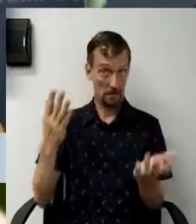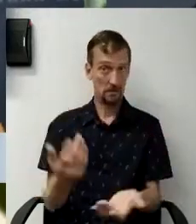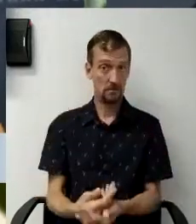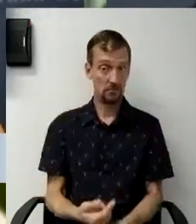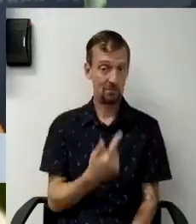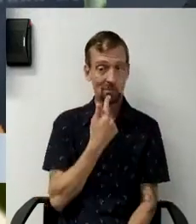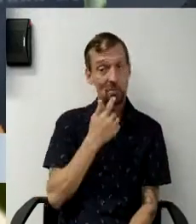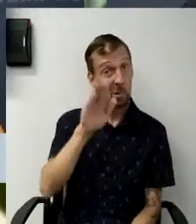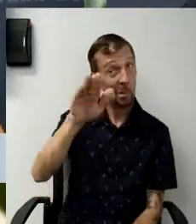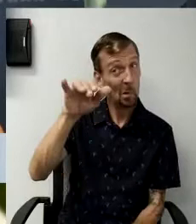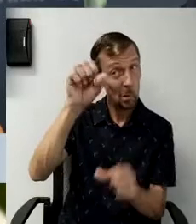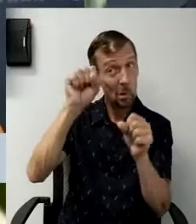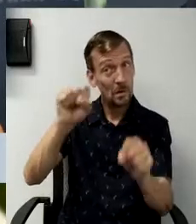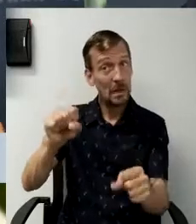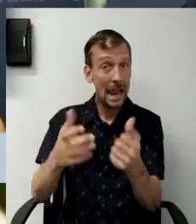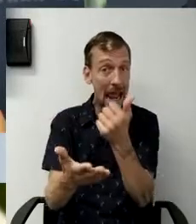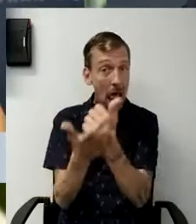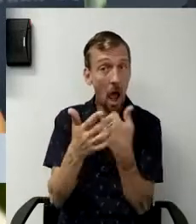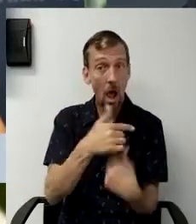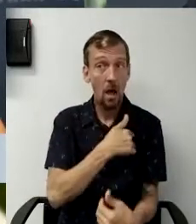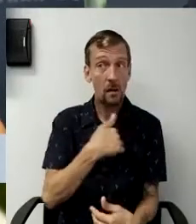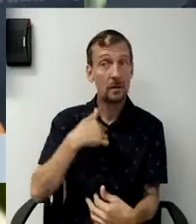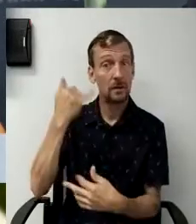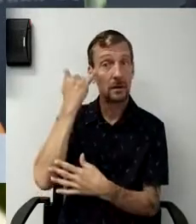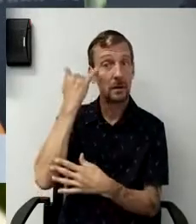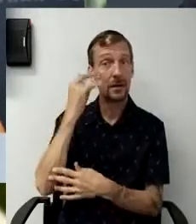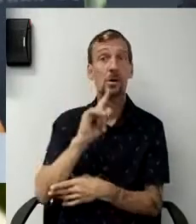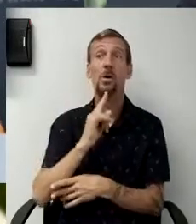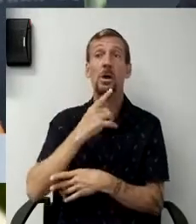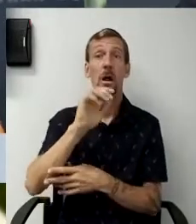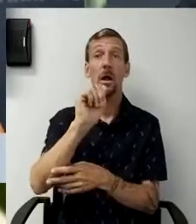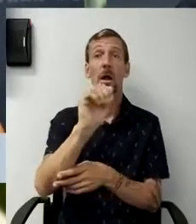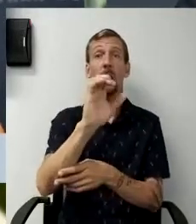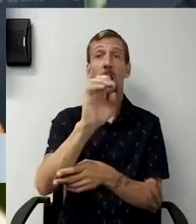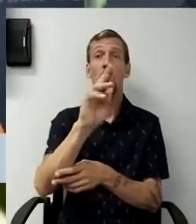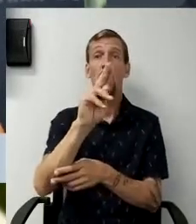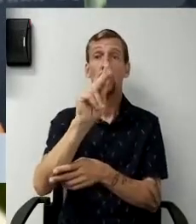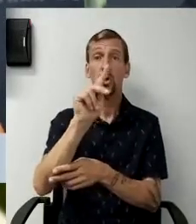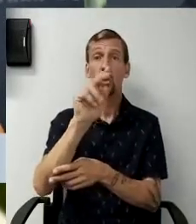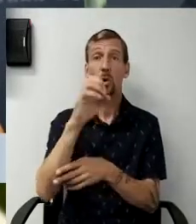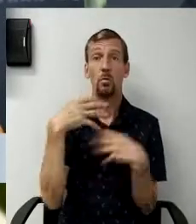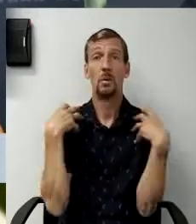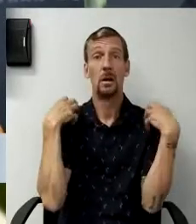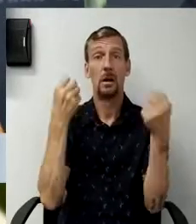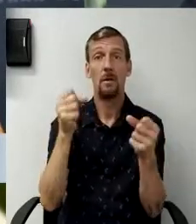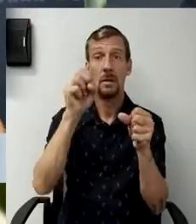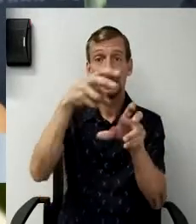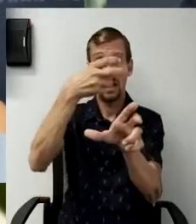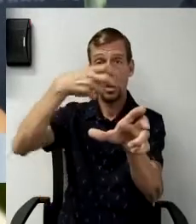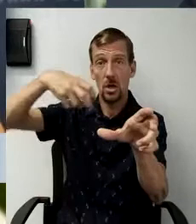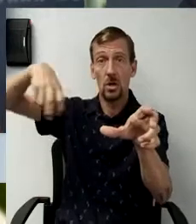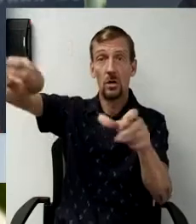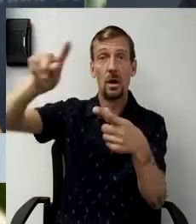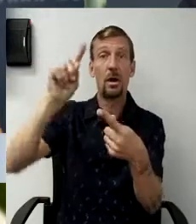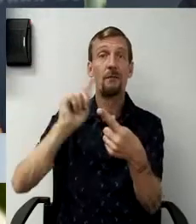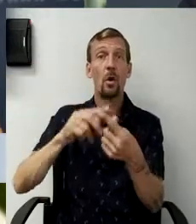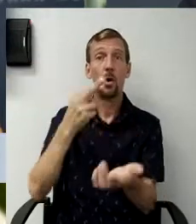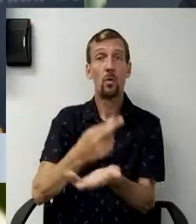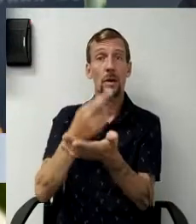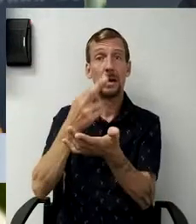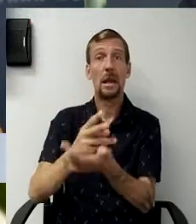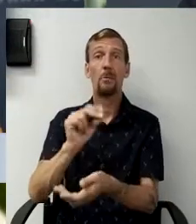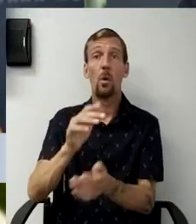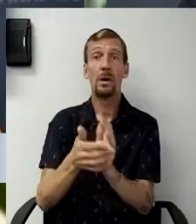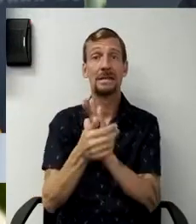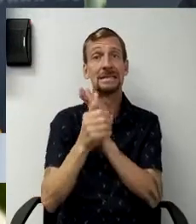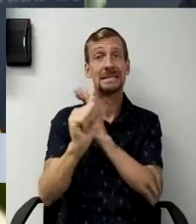think it would be helpful to point out that upon acute recovery, patients can be transferred to rehab or skilled nursing for